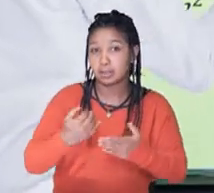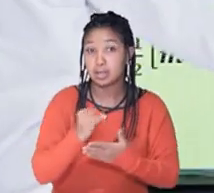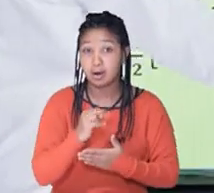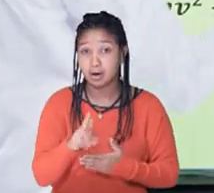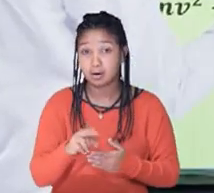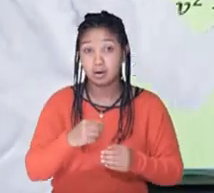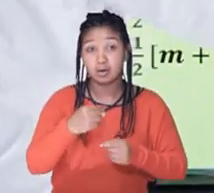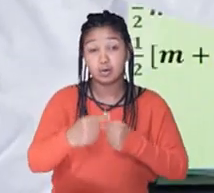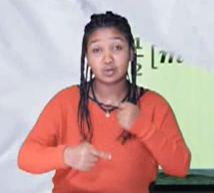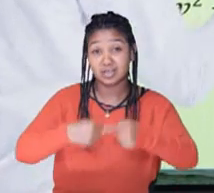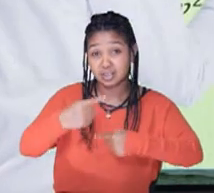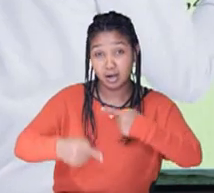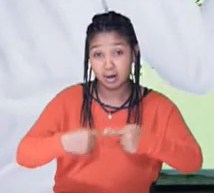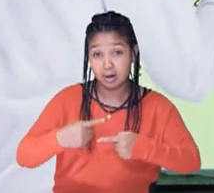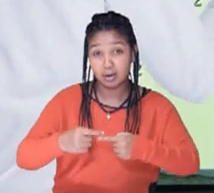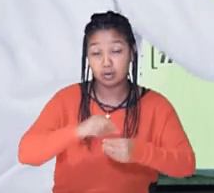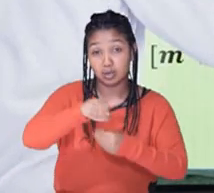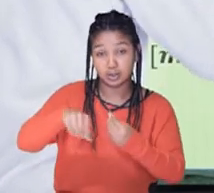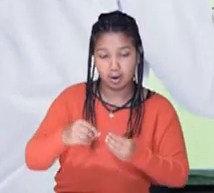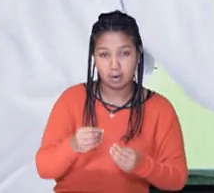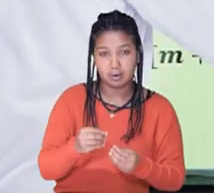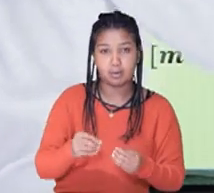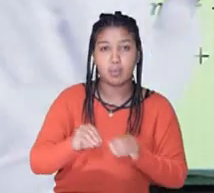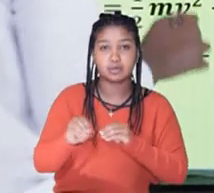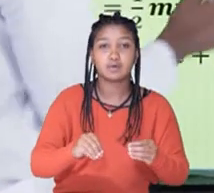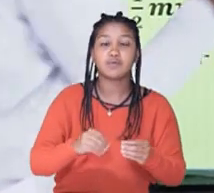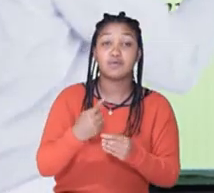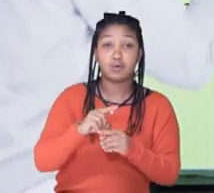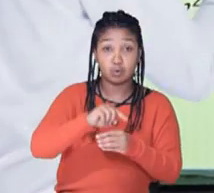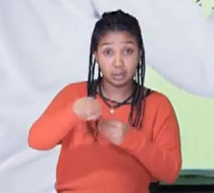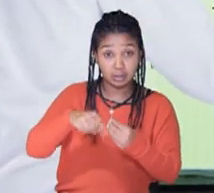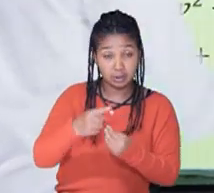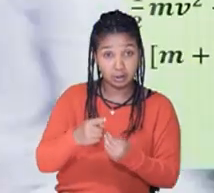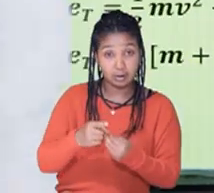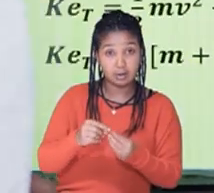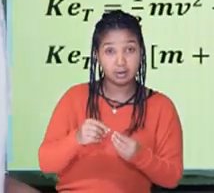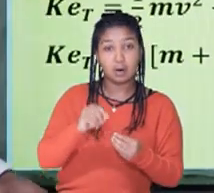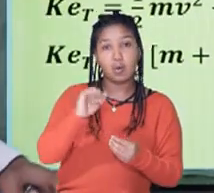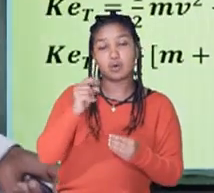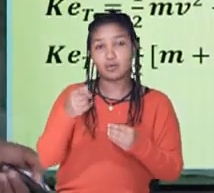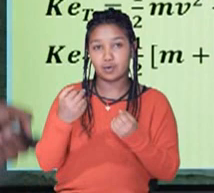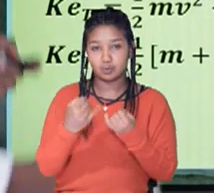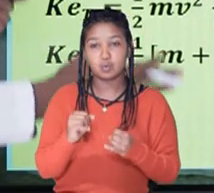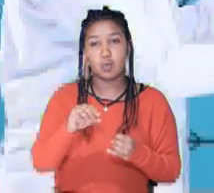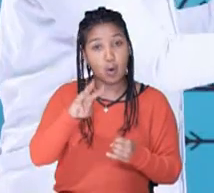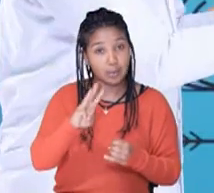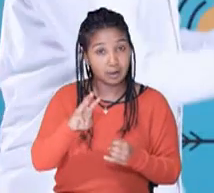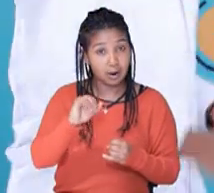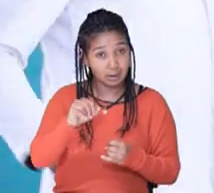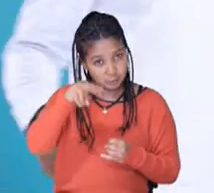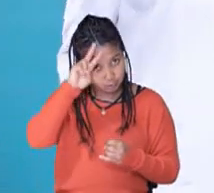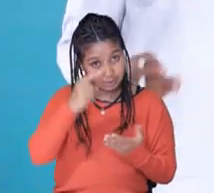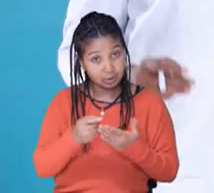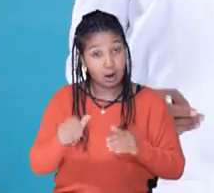are rotational motion. Therefore, for rotational kinetic energy, 1/2 I omega squared. So this